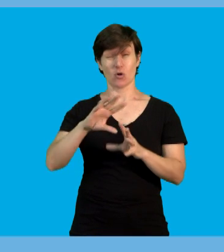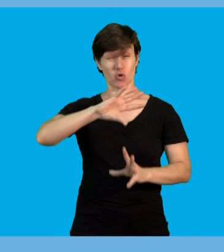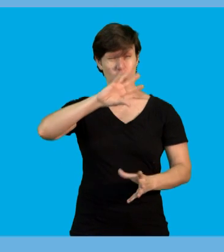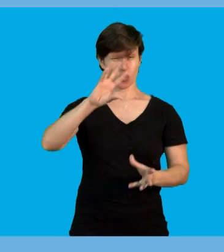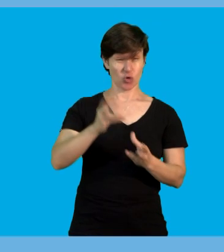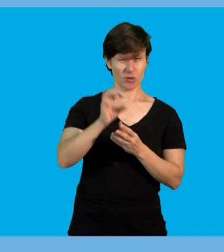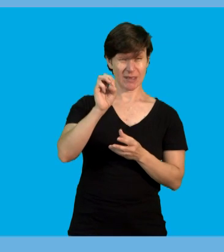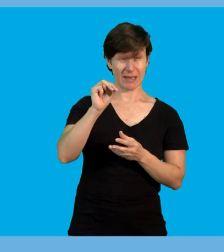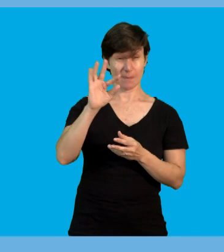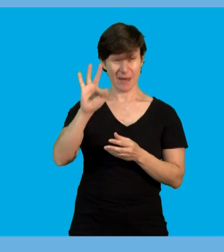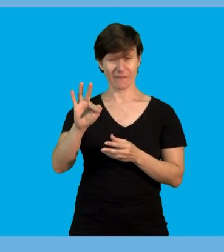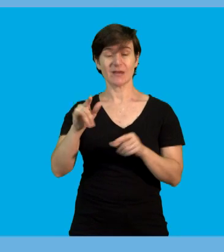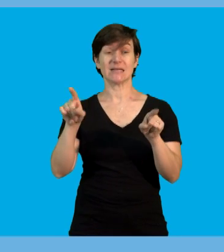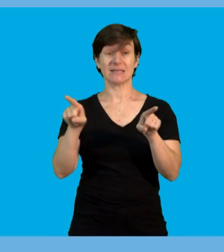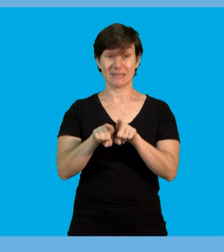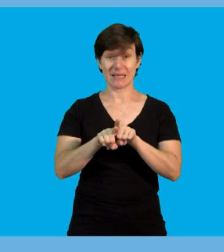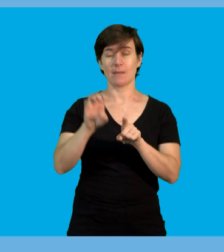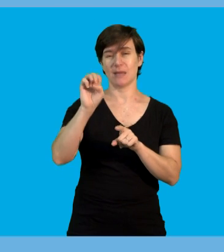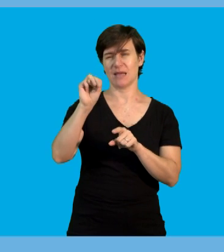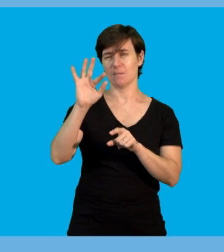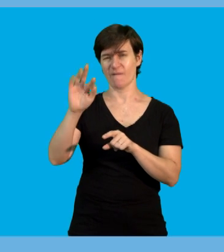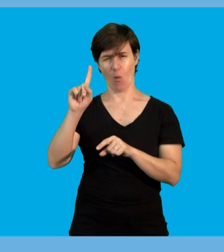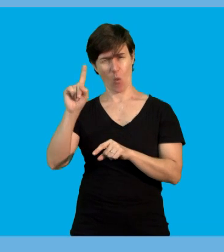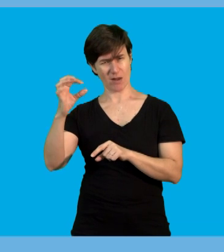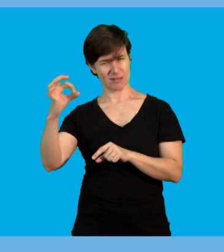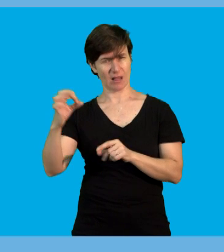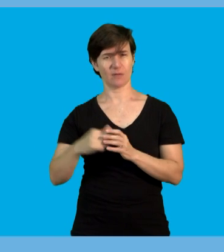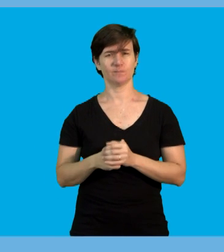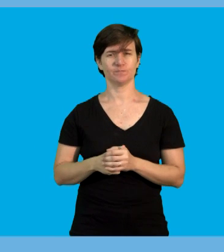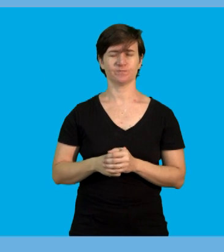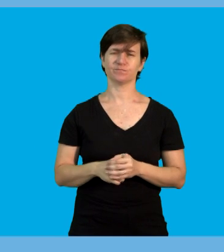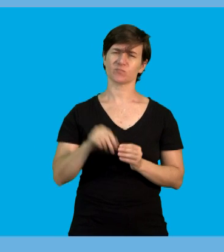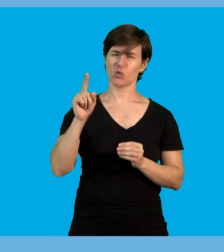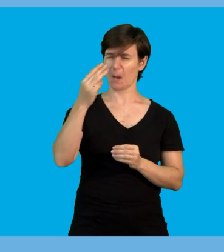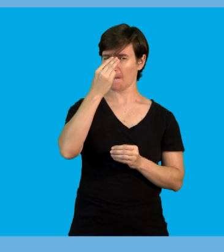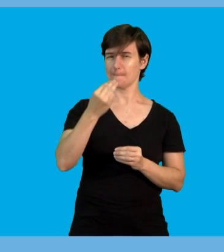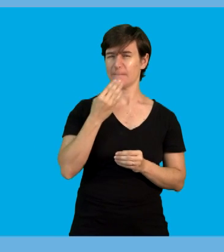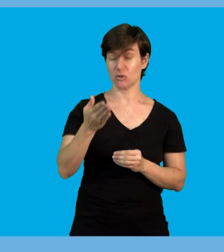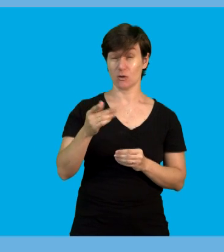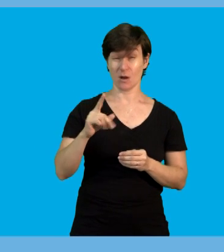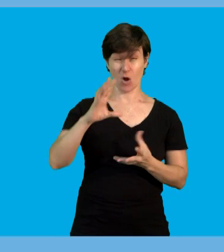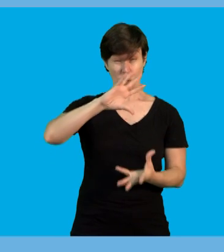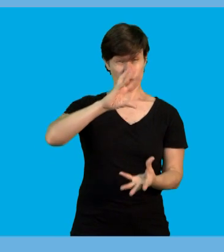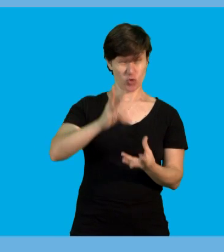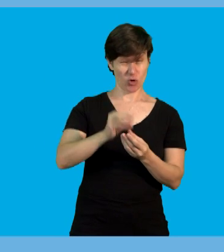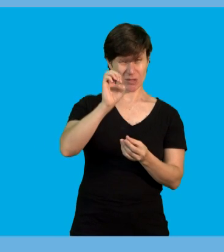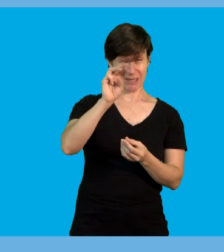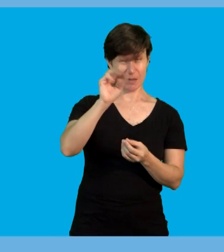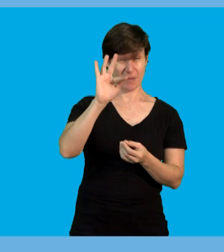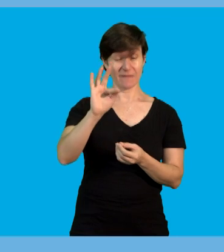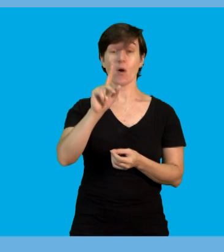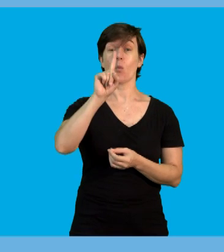to the EMF of one cell. So now, if we are given that on this picture alongside that, the total EMF of the battery